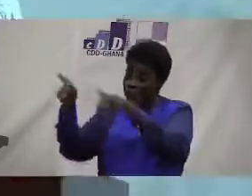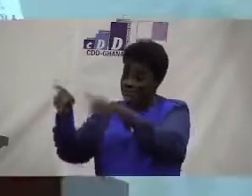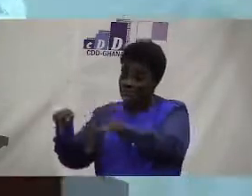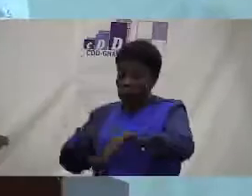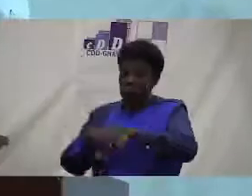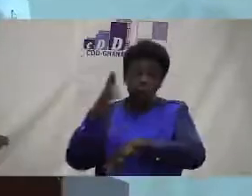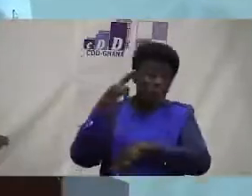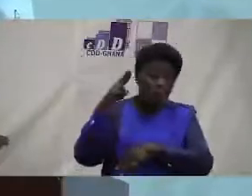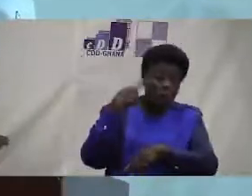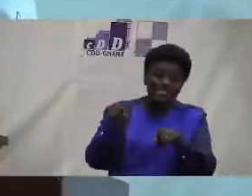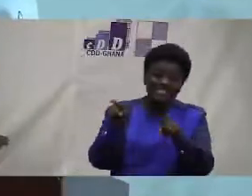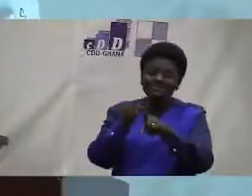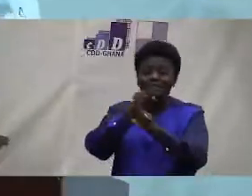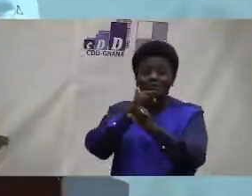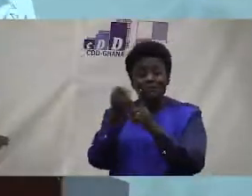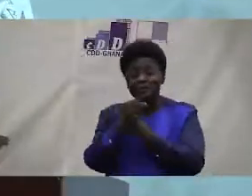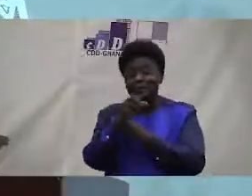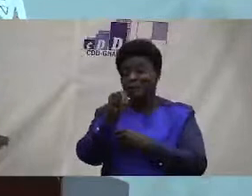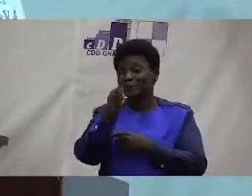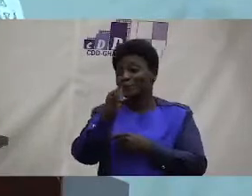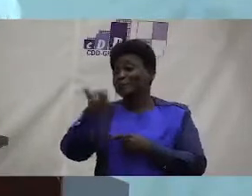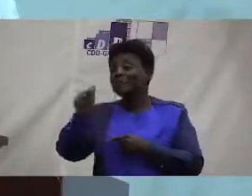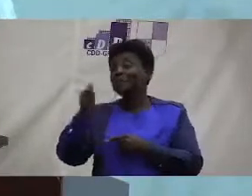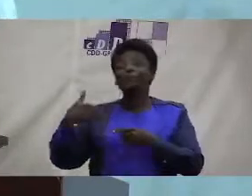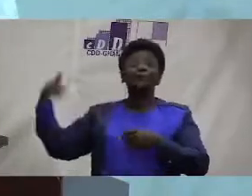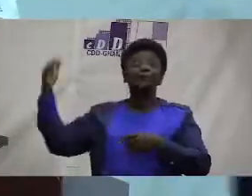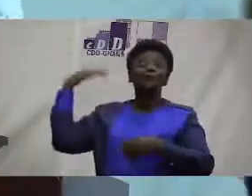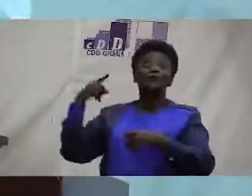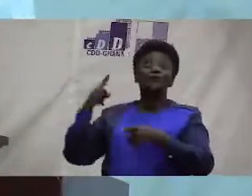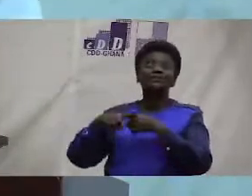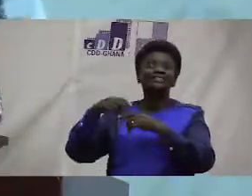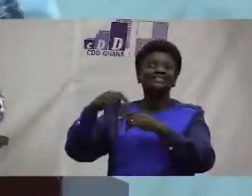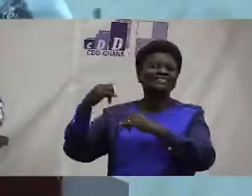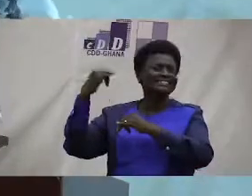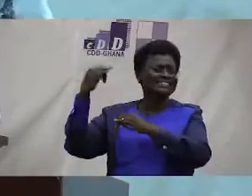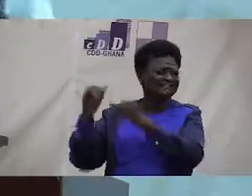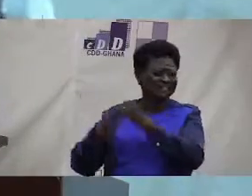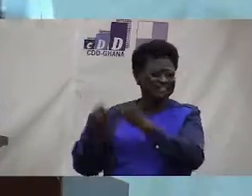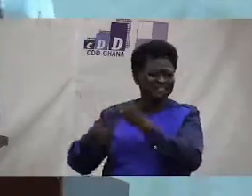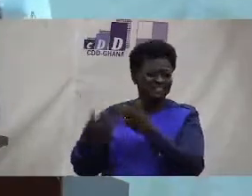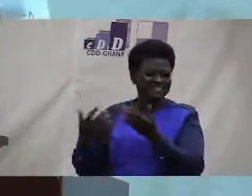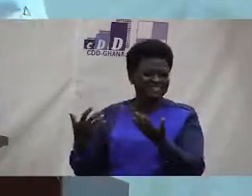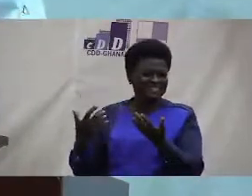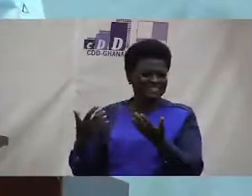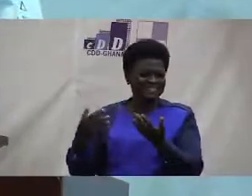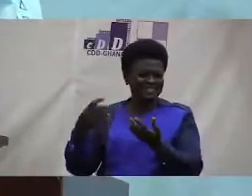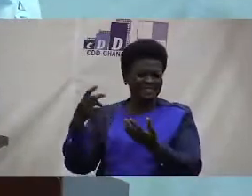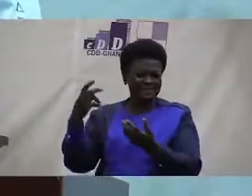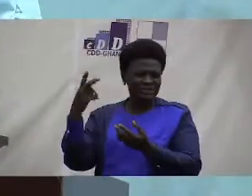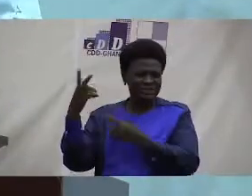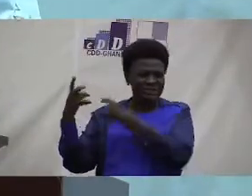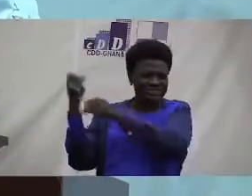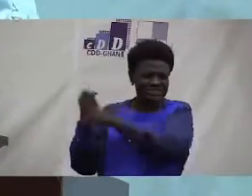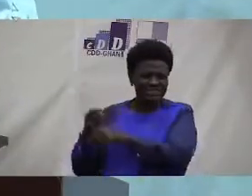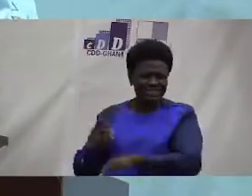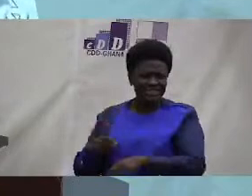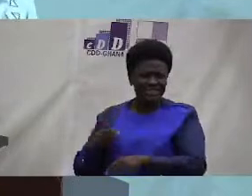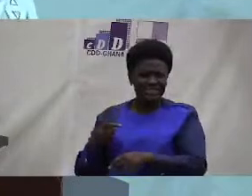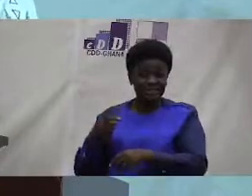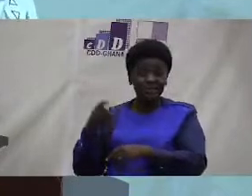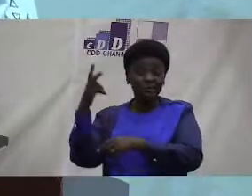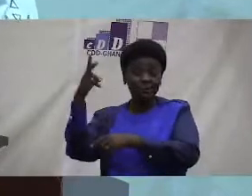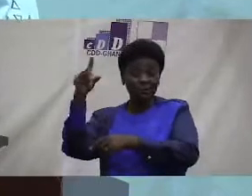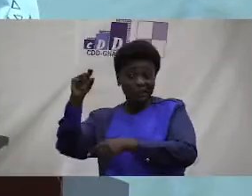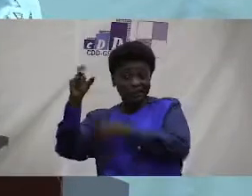on social media, have over the last couple of decades made it a point